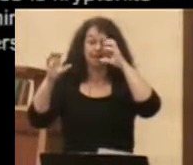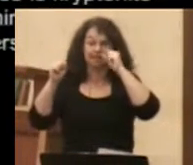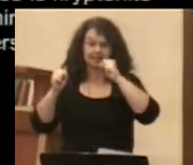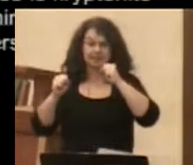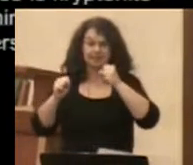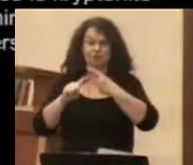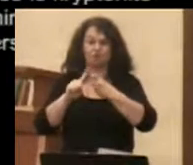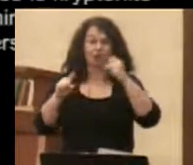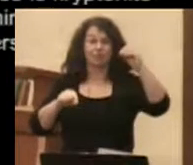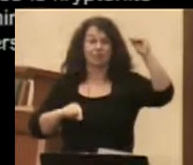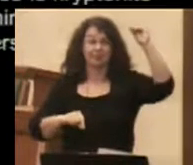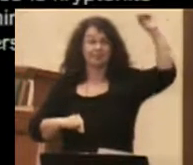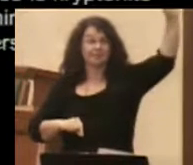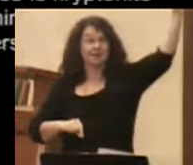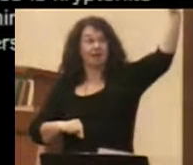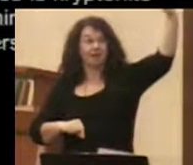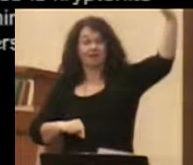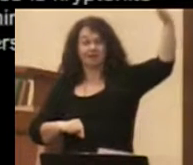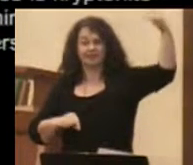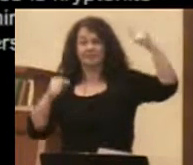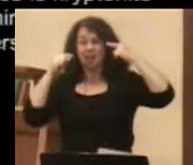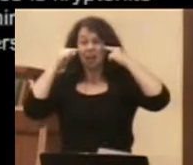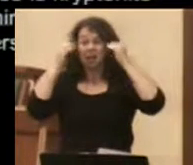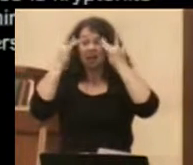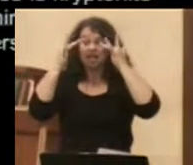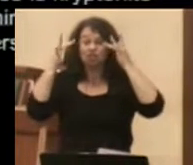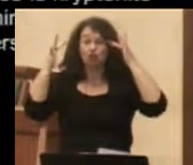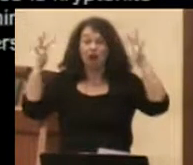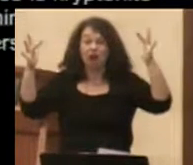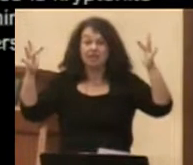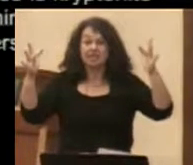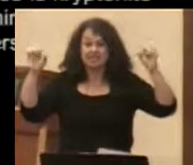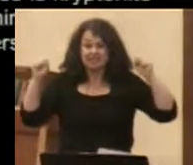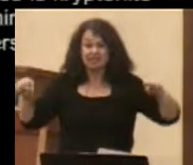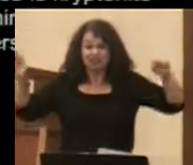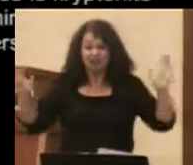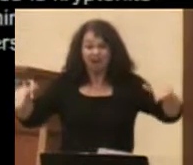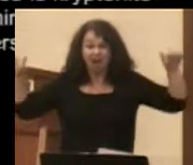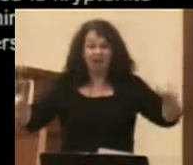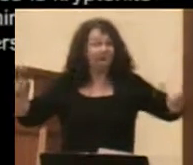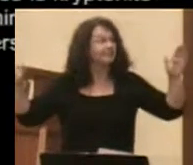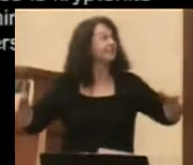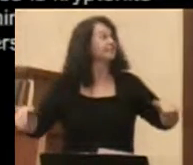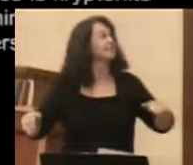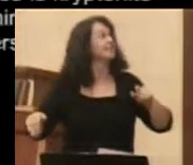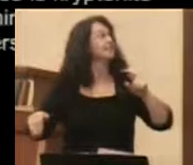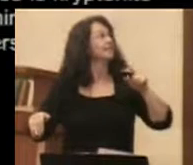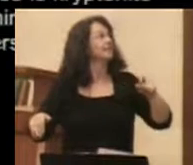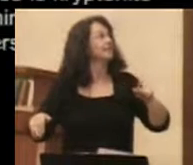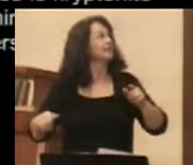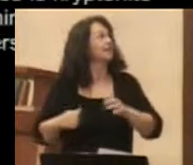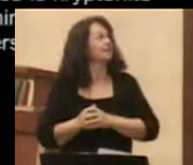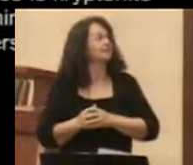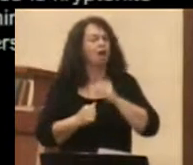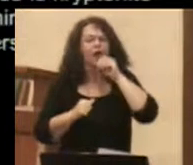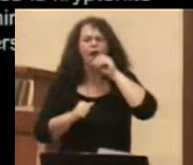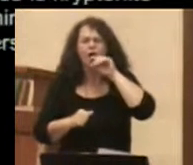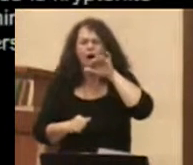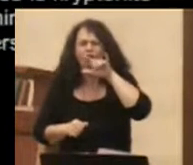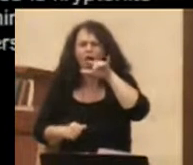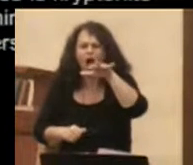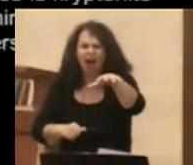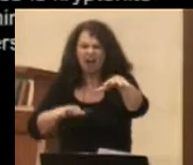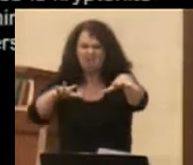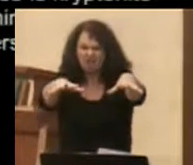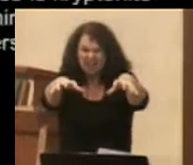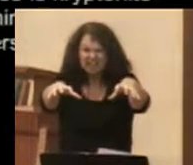sun, apparently. Laser eyes, he can fly, right? And he has freeze breath and super